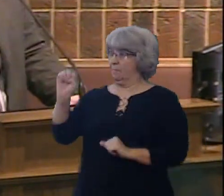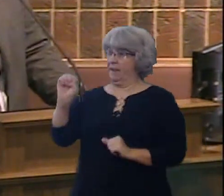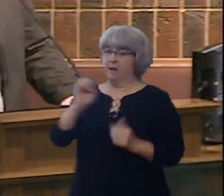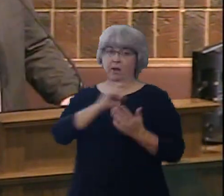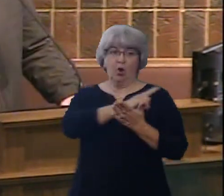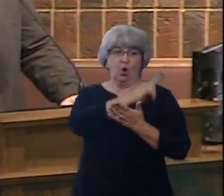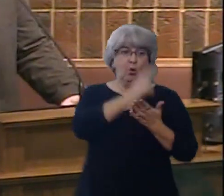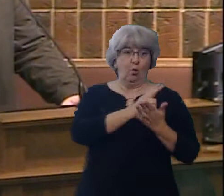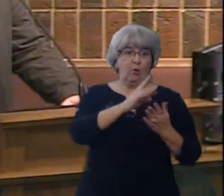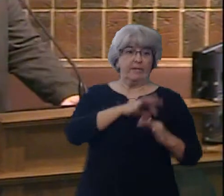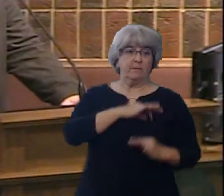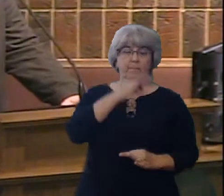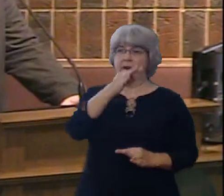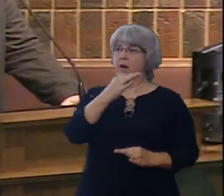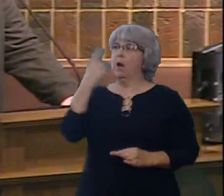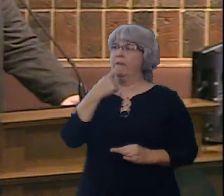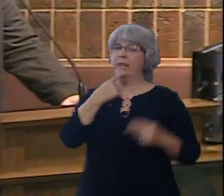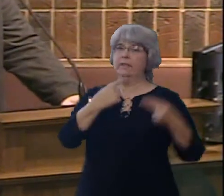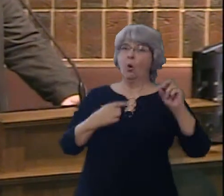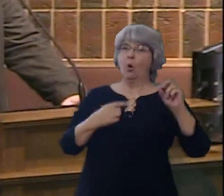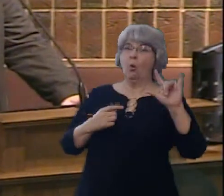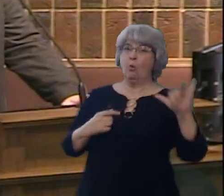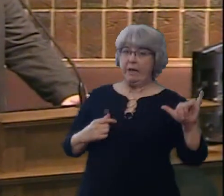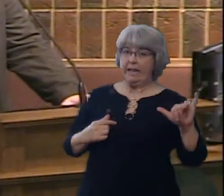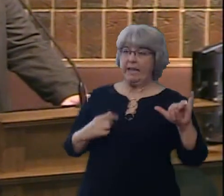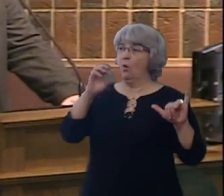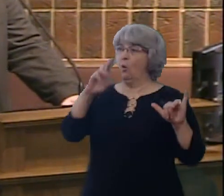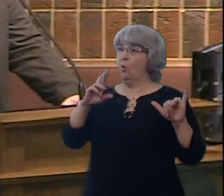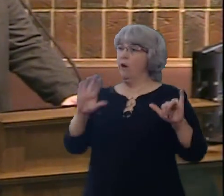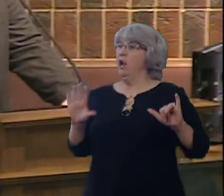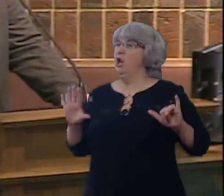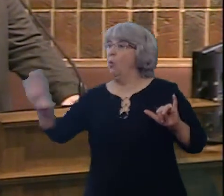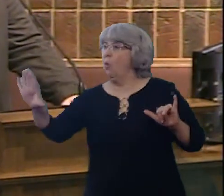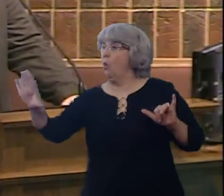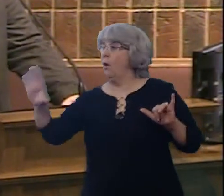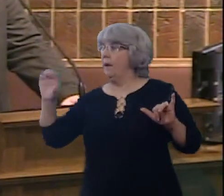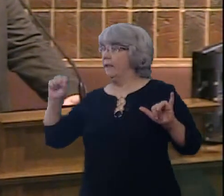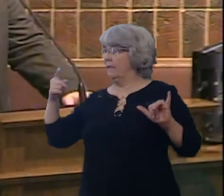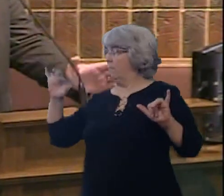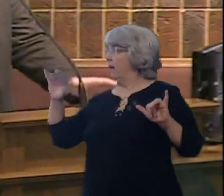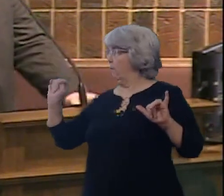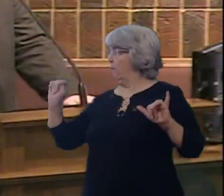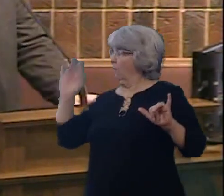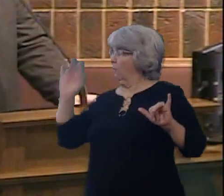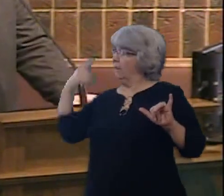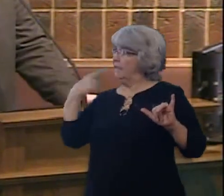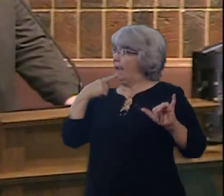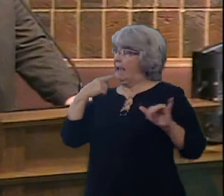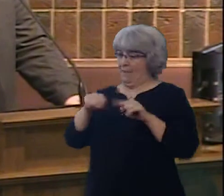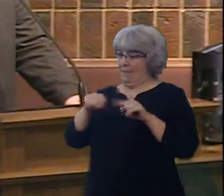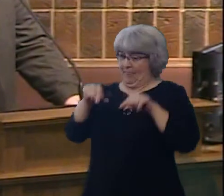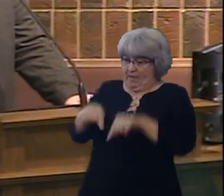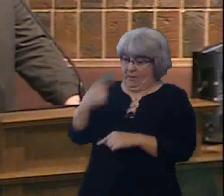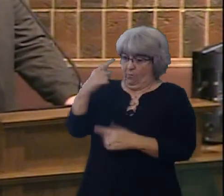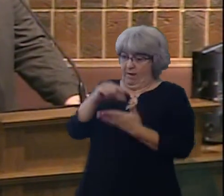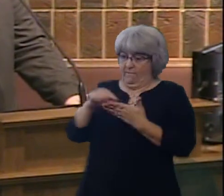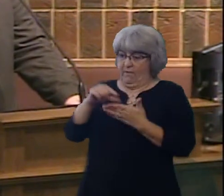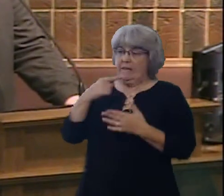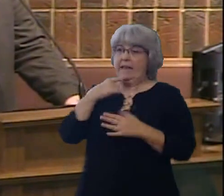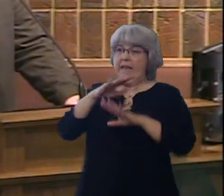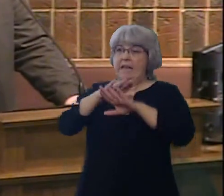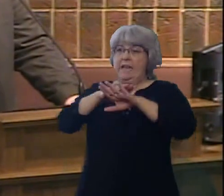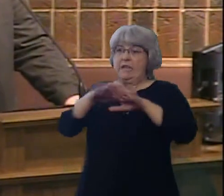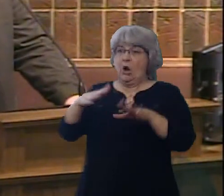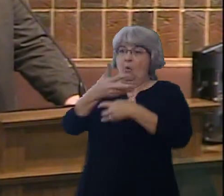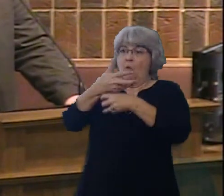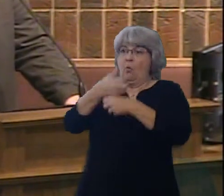actually know exactly what he's talking about right here. But when we see, do not quench the spirit, most of your Bibles are going to